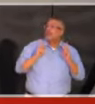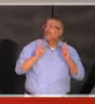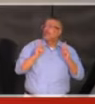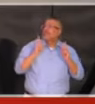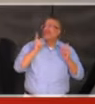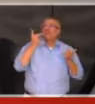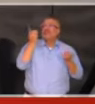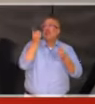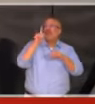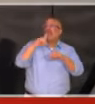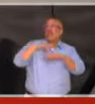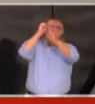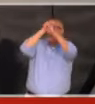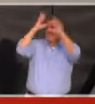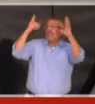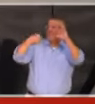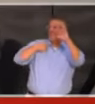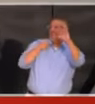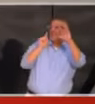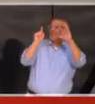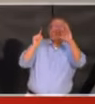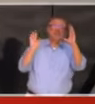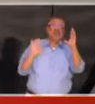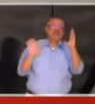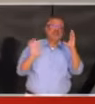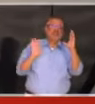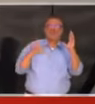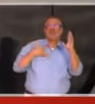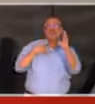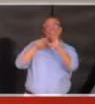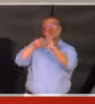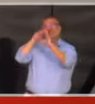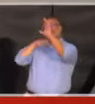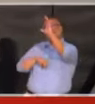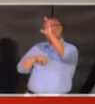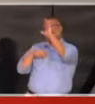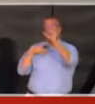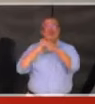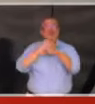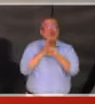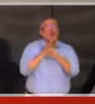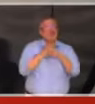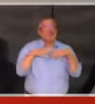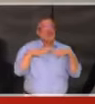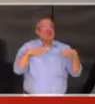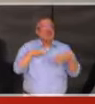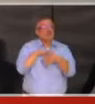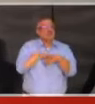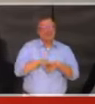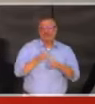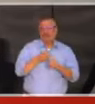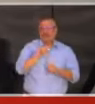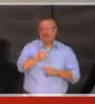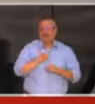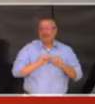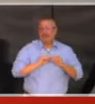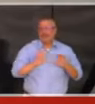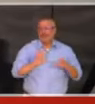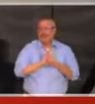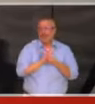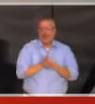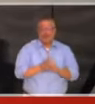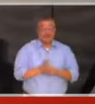seeing themselves in it. They feel they're being left behind. And COVID and all the anxiety and stress.